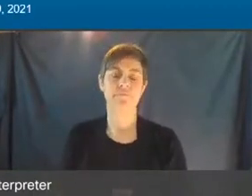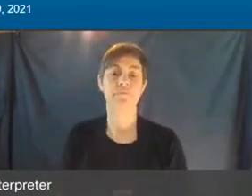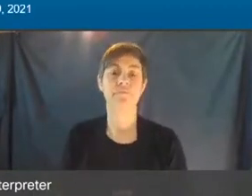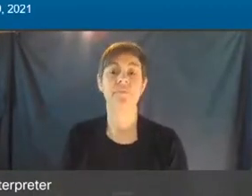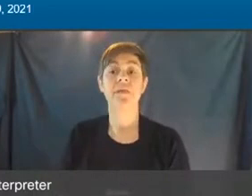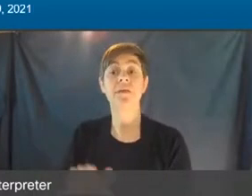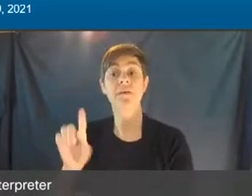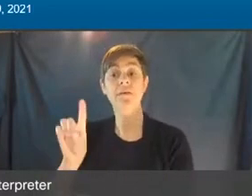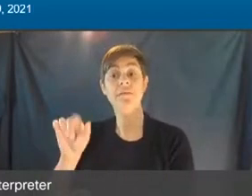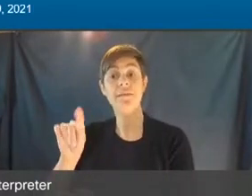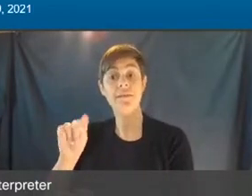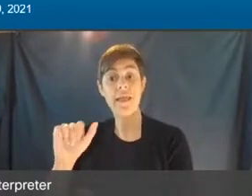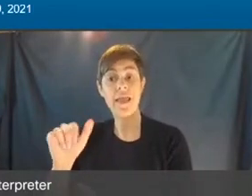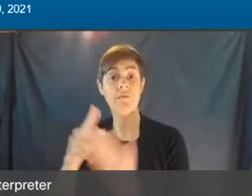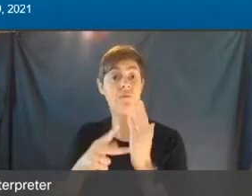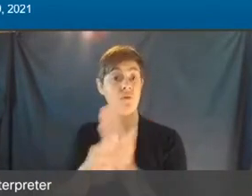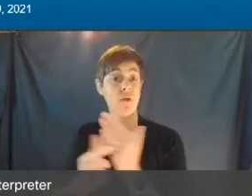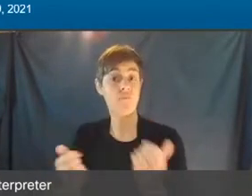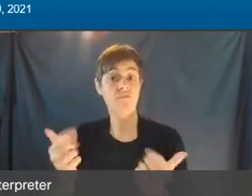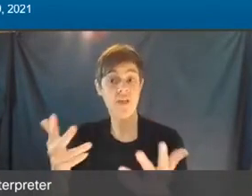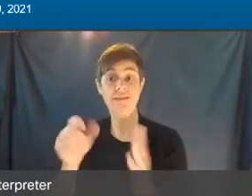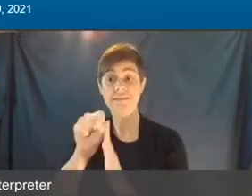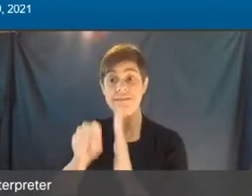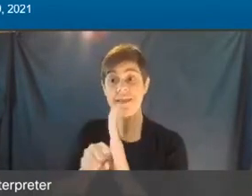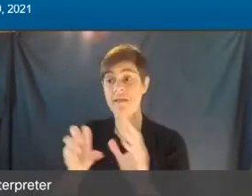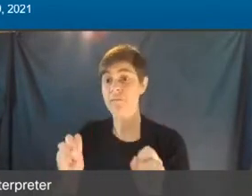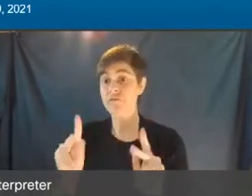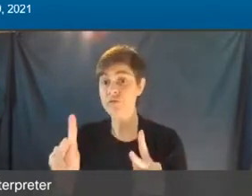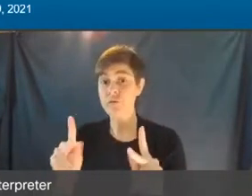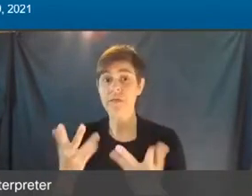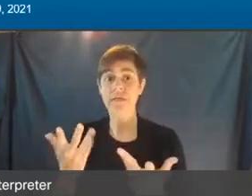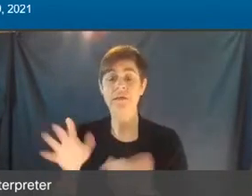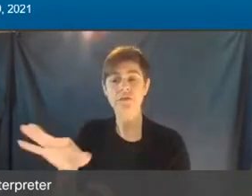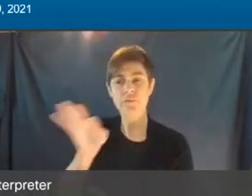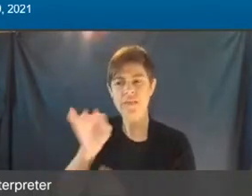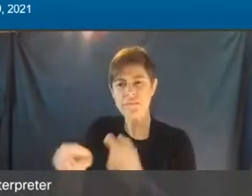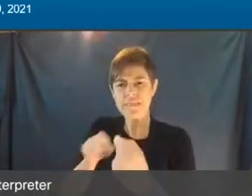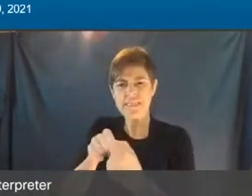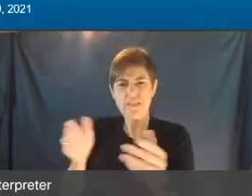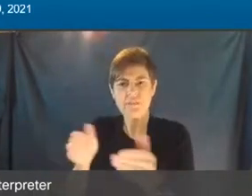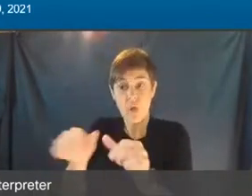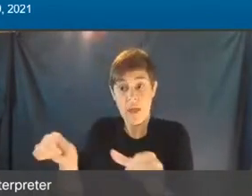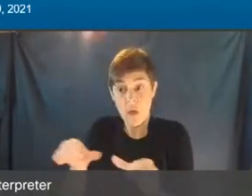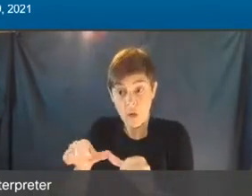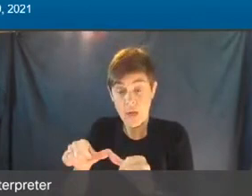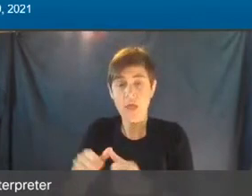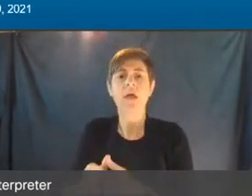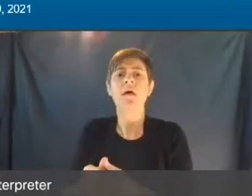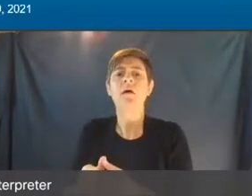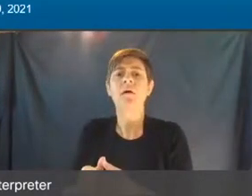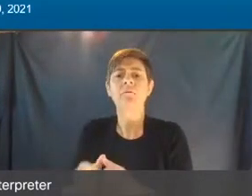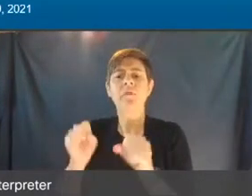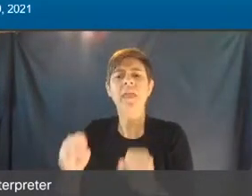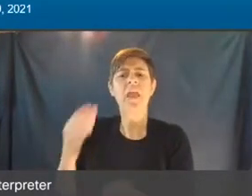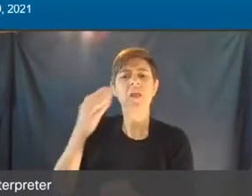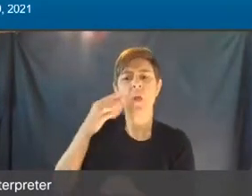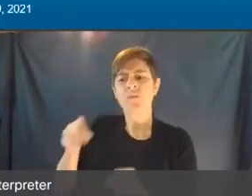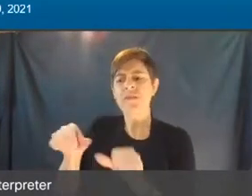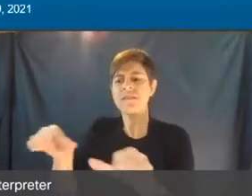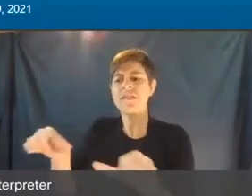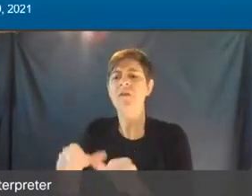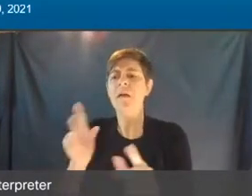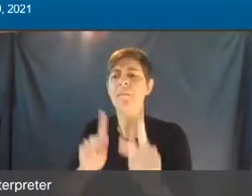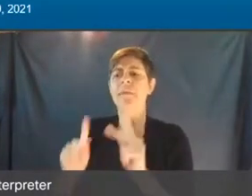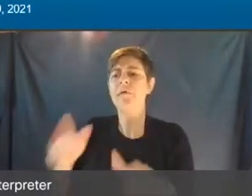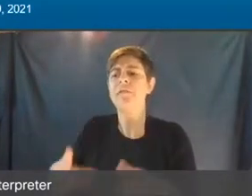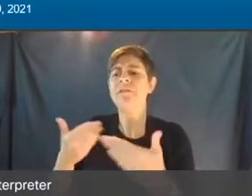The data program provides states the opportunity to specify small geographic areas and to receive population totals of those areas for the